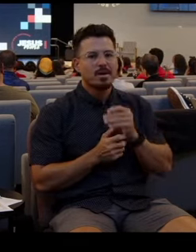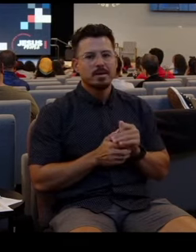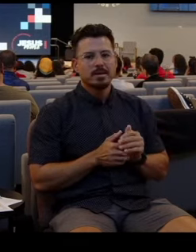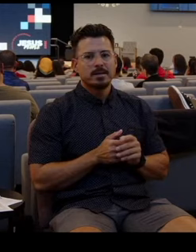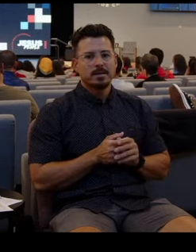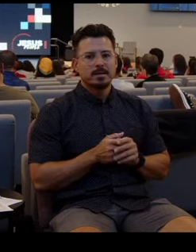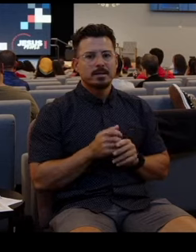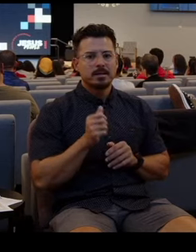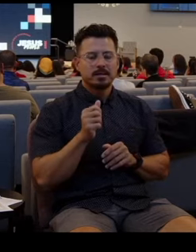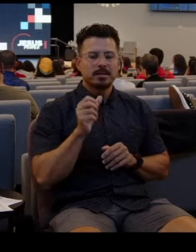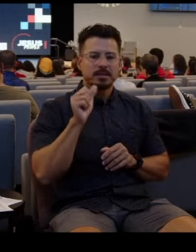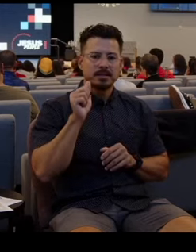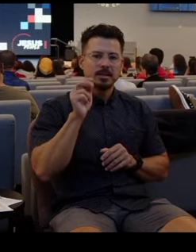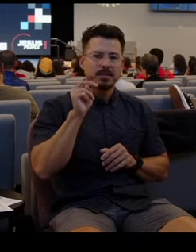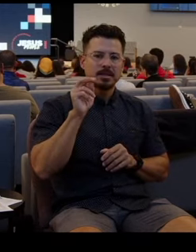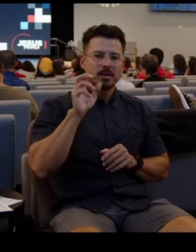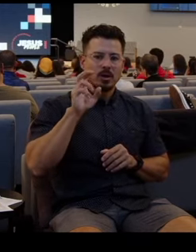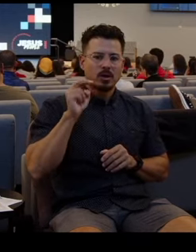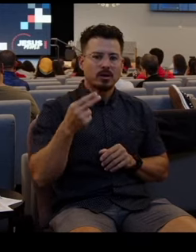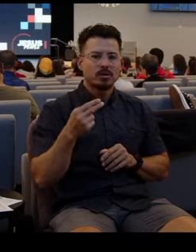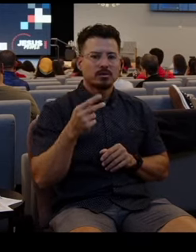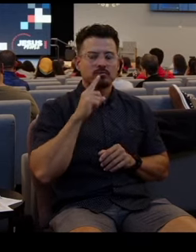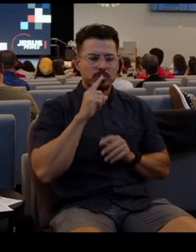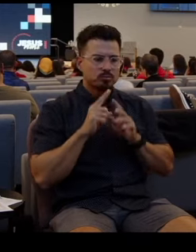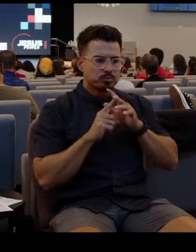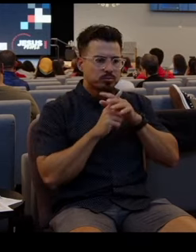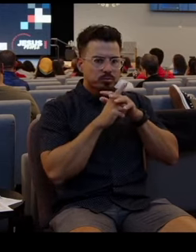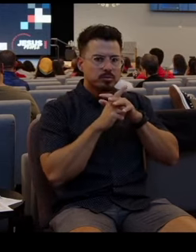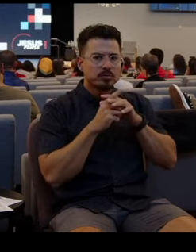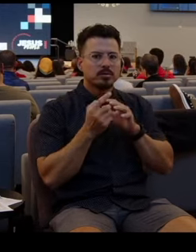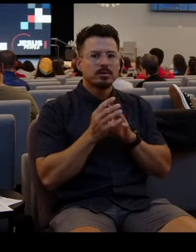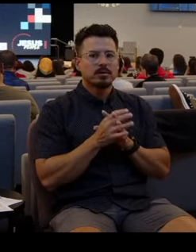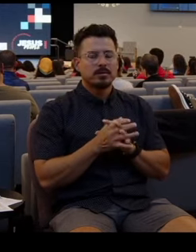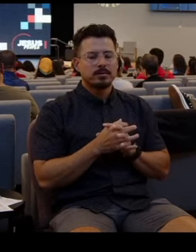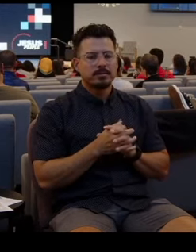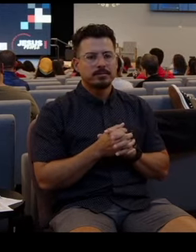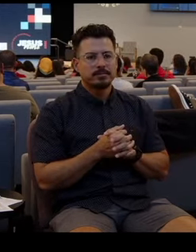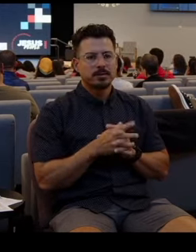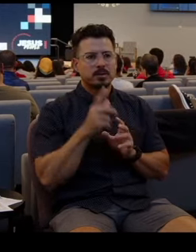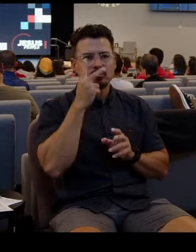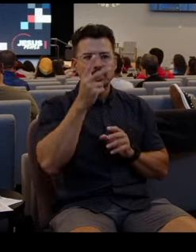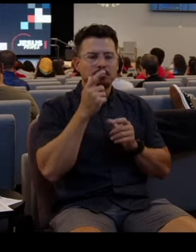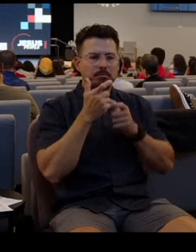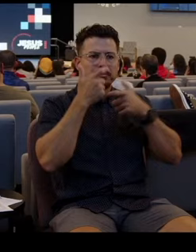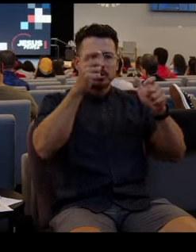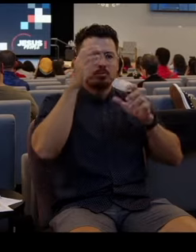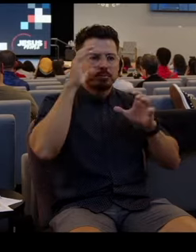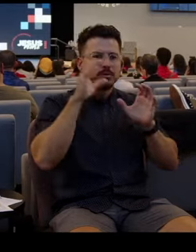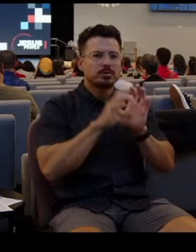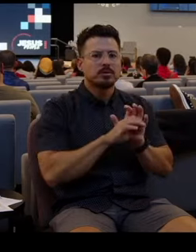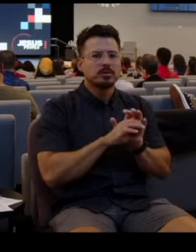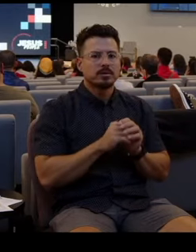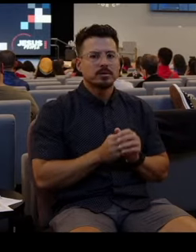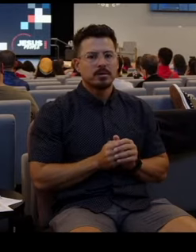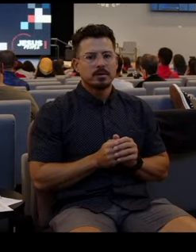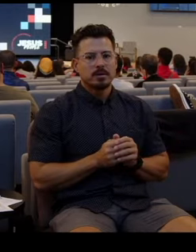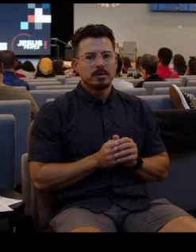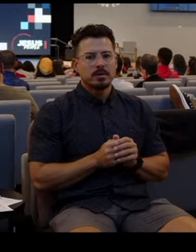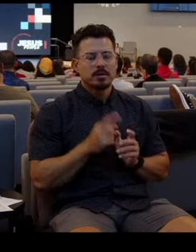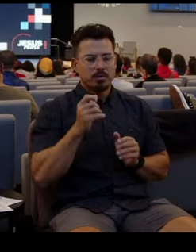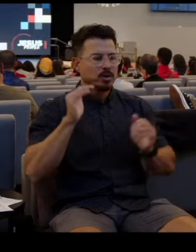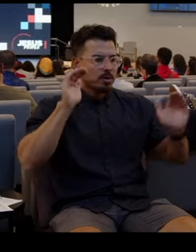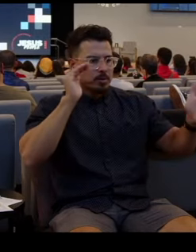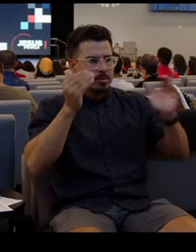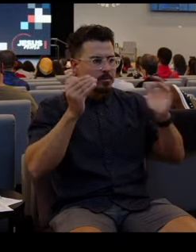As Antioch's unique identity emerged, it helped everyone, as I said, see the bigger picture. And you want to compare this to